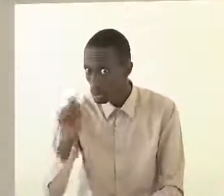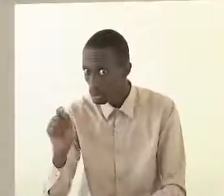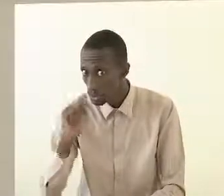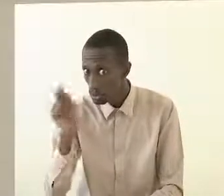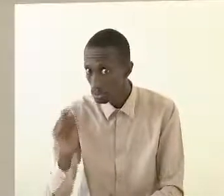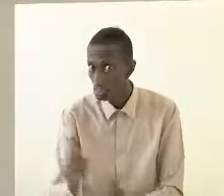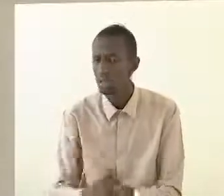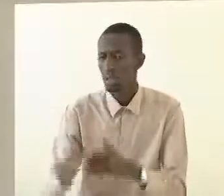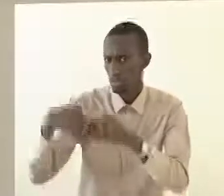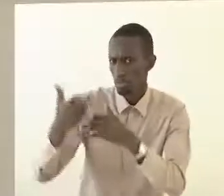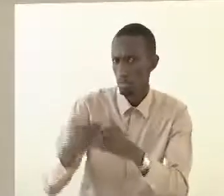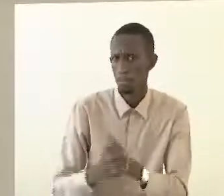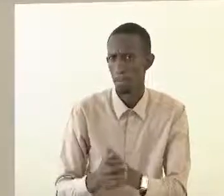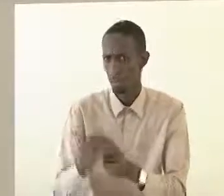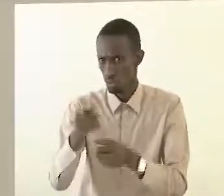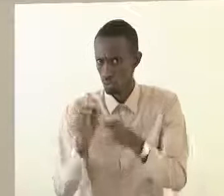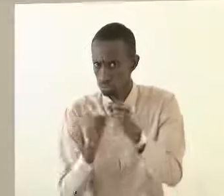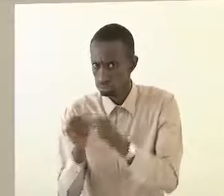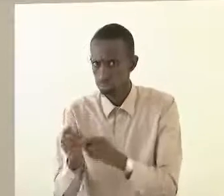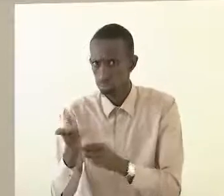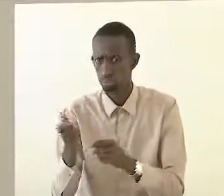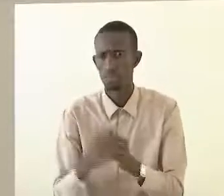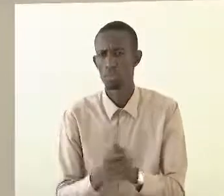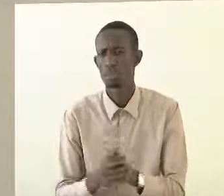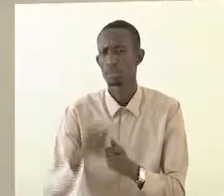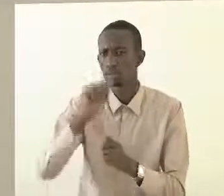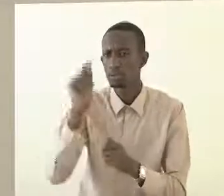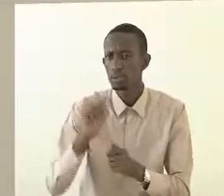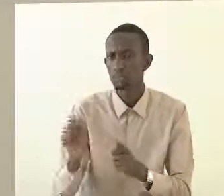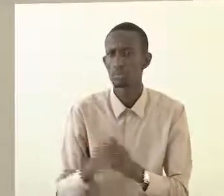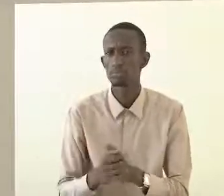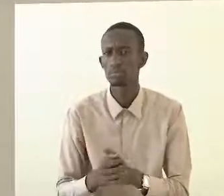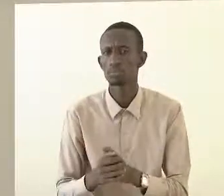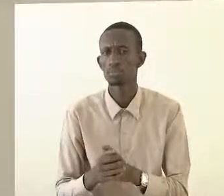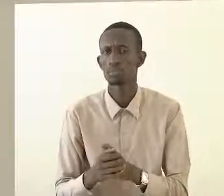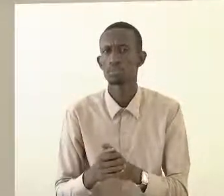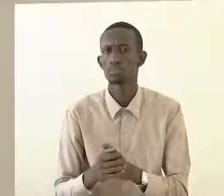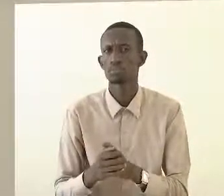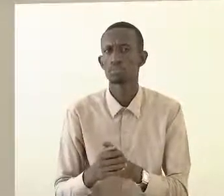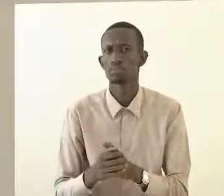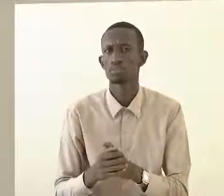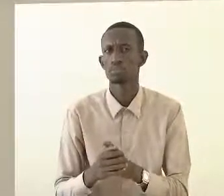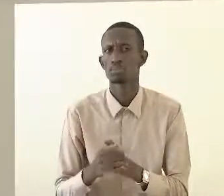Then after, you express z or x, express